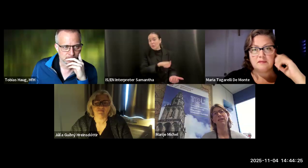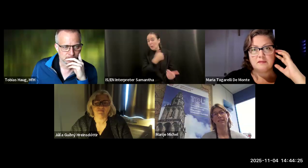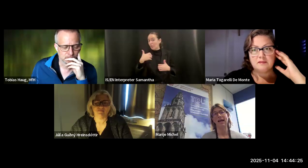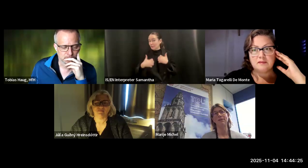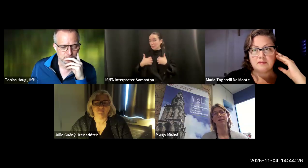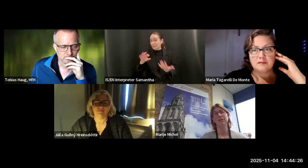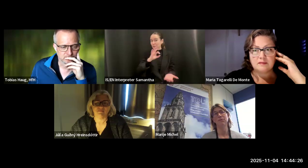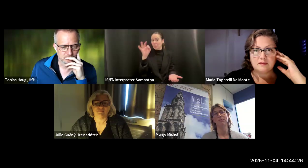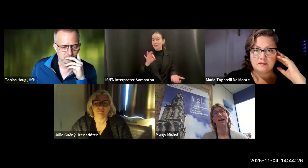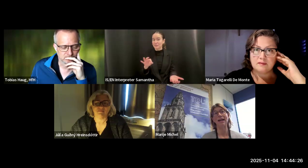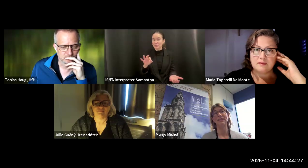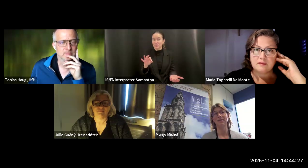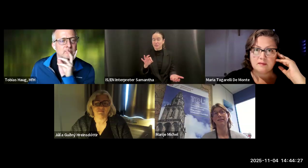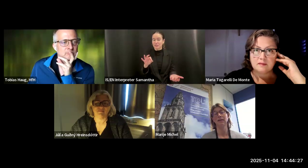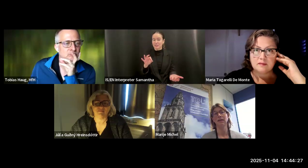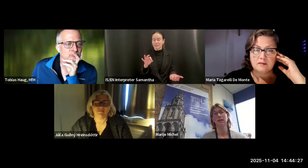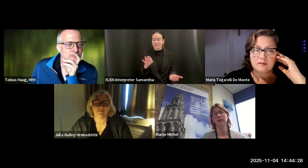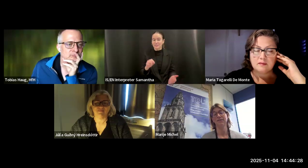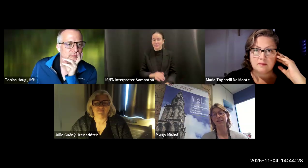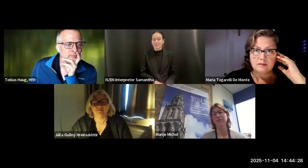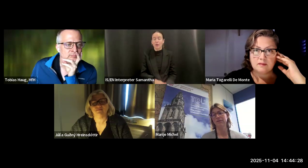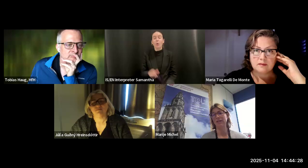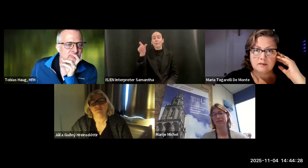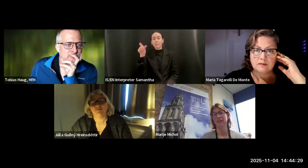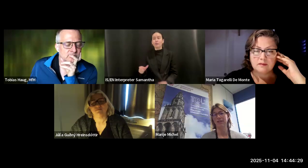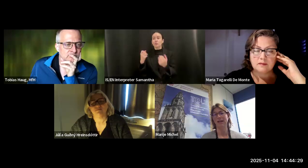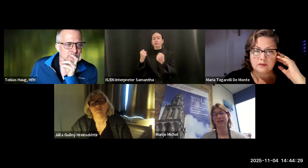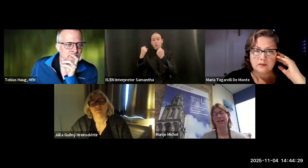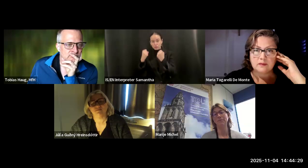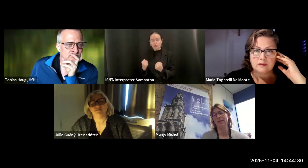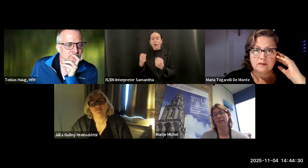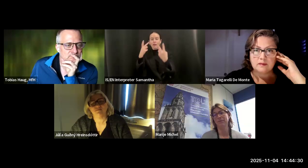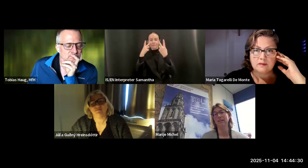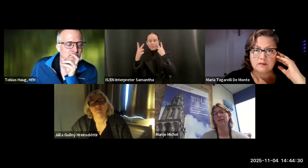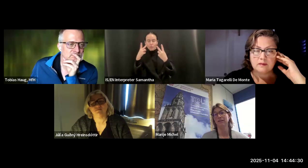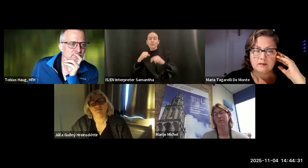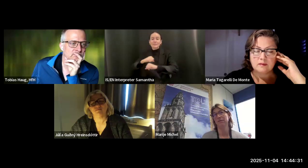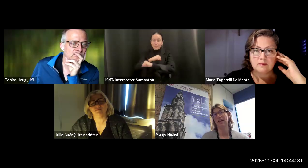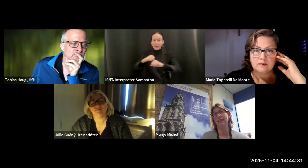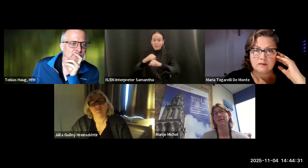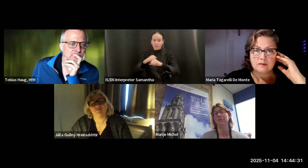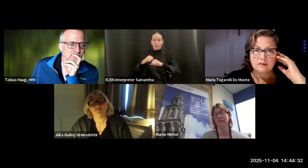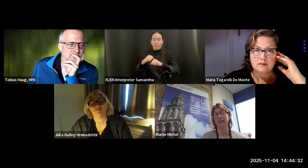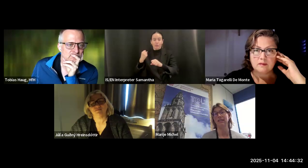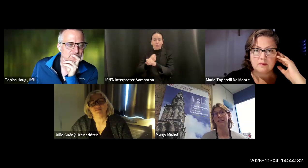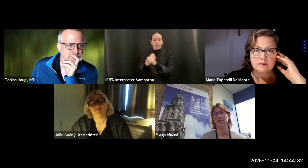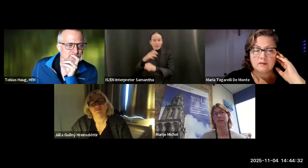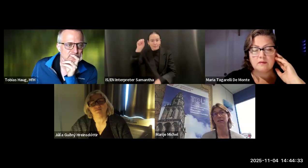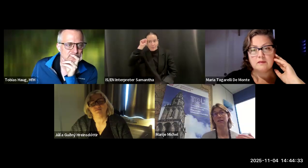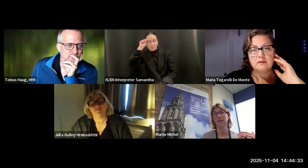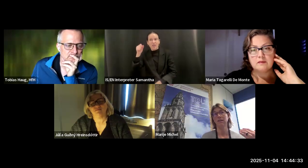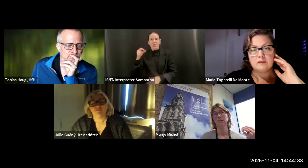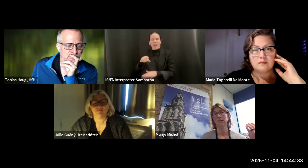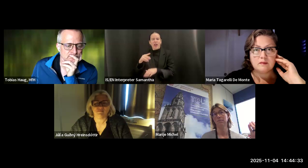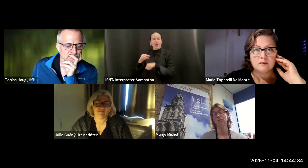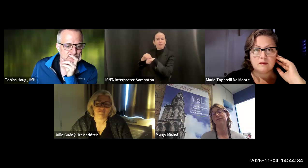a more established, a more practiced visual spatial sketchpad helps in aspects of writing that